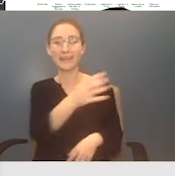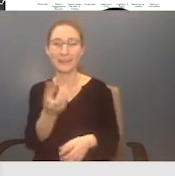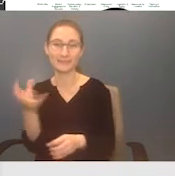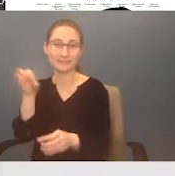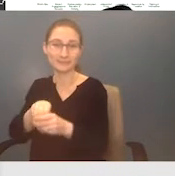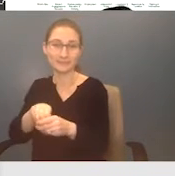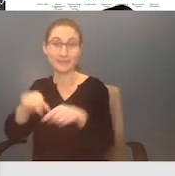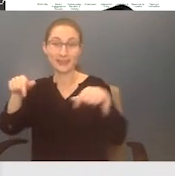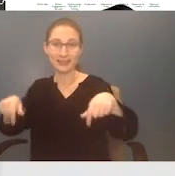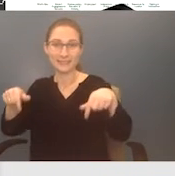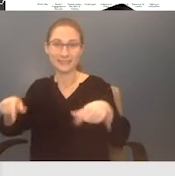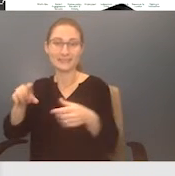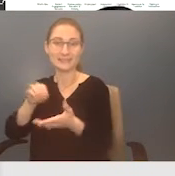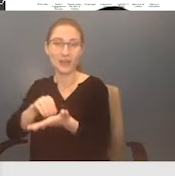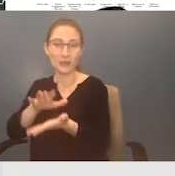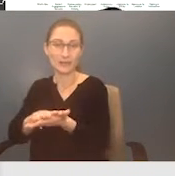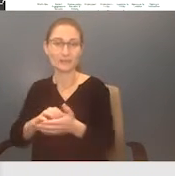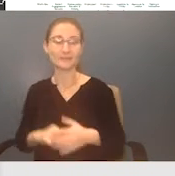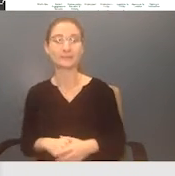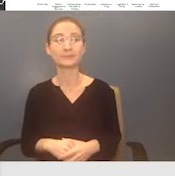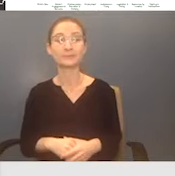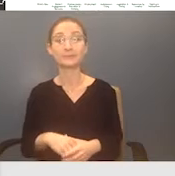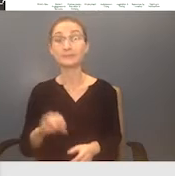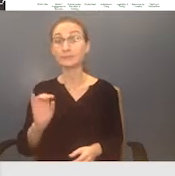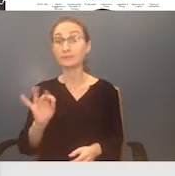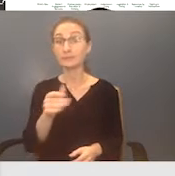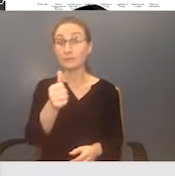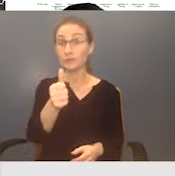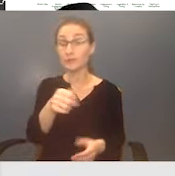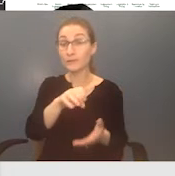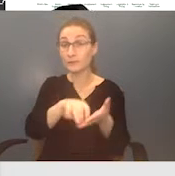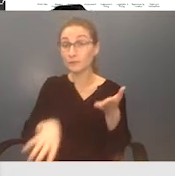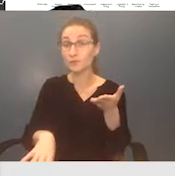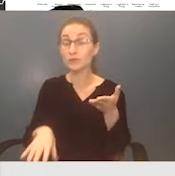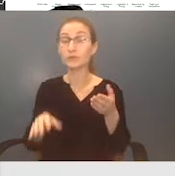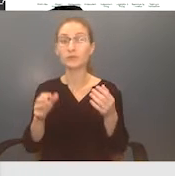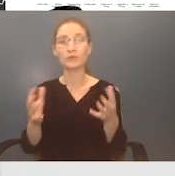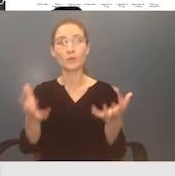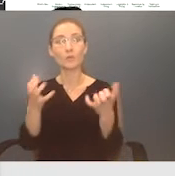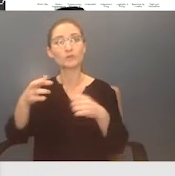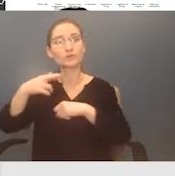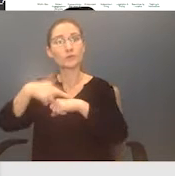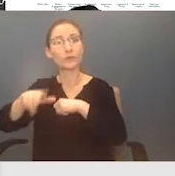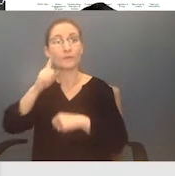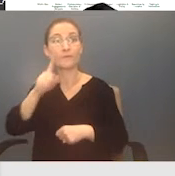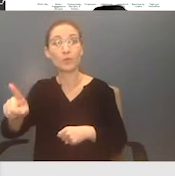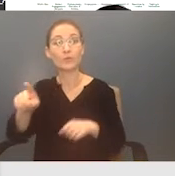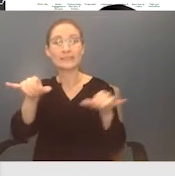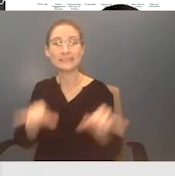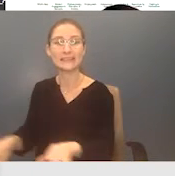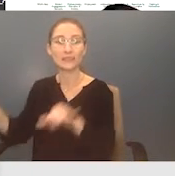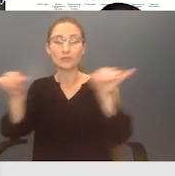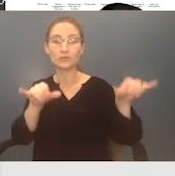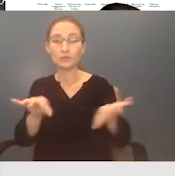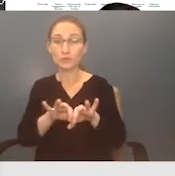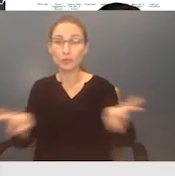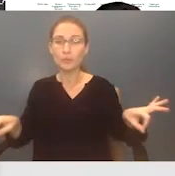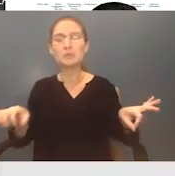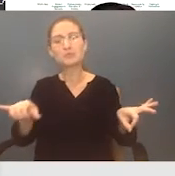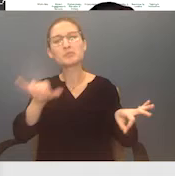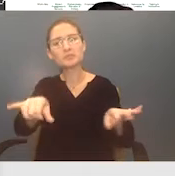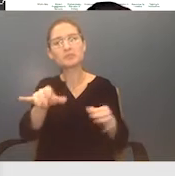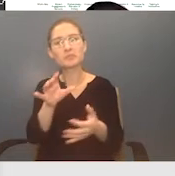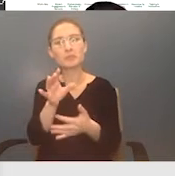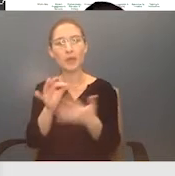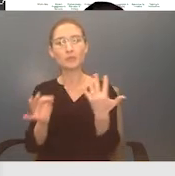And then if you're a student that wants to defer the receipt of their standard diploma, that is an option for some students with disabilities. It is